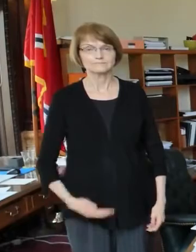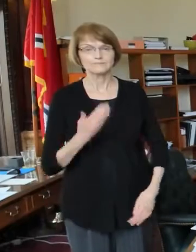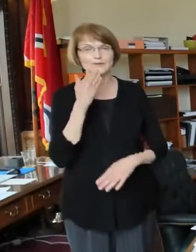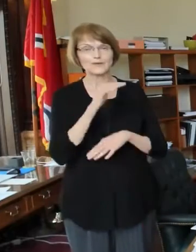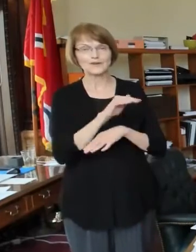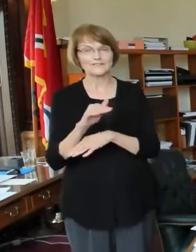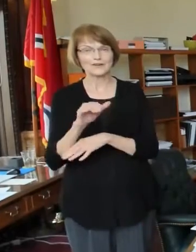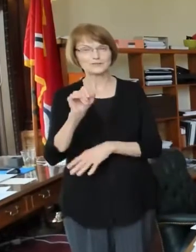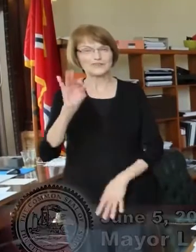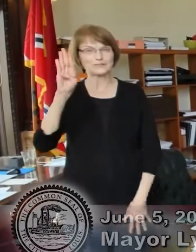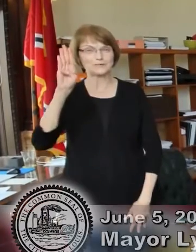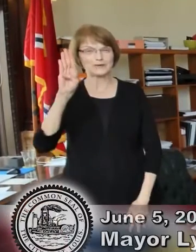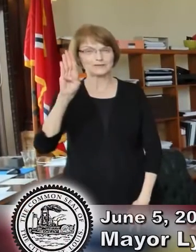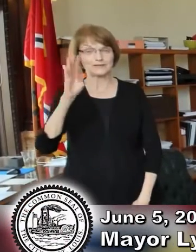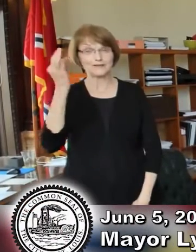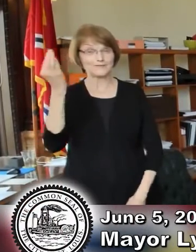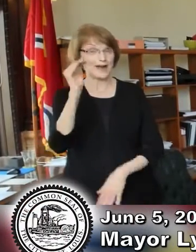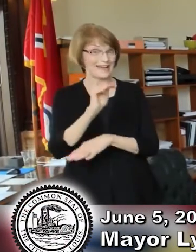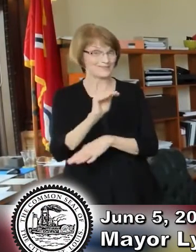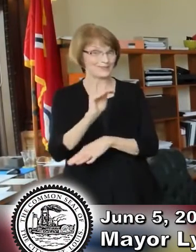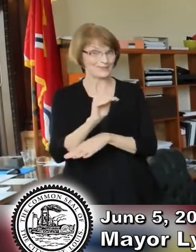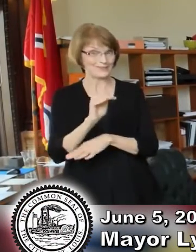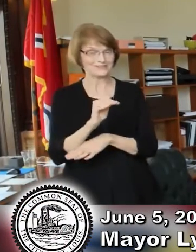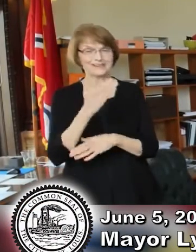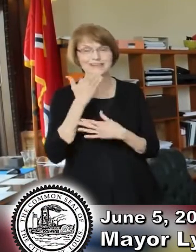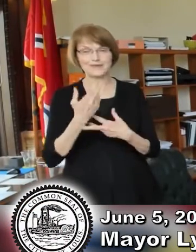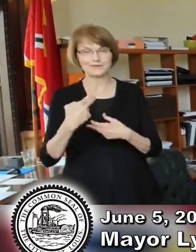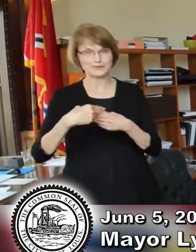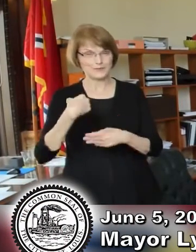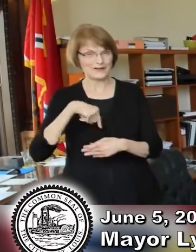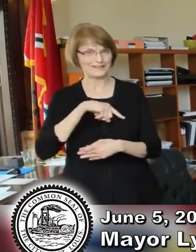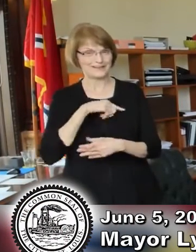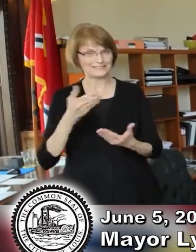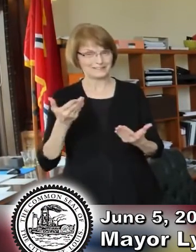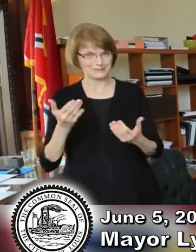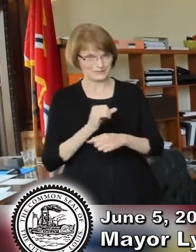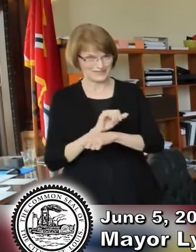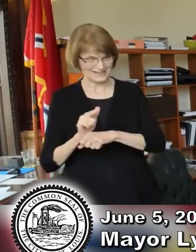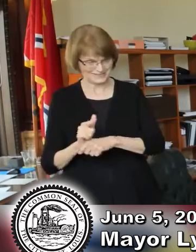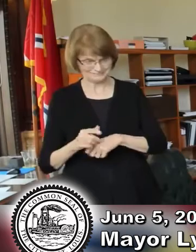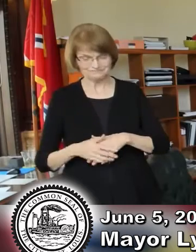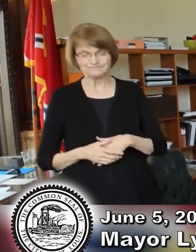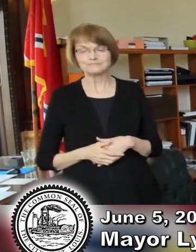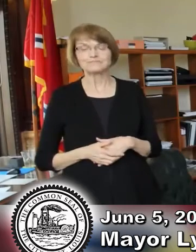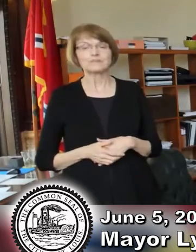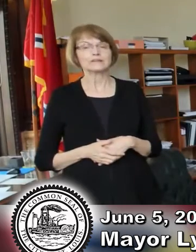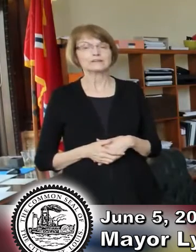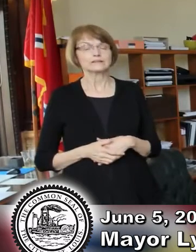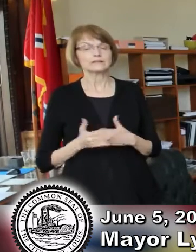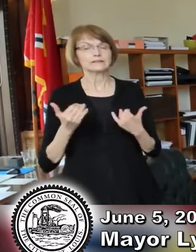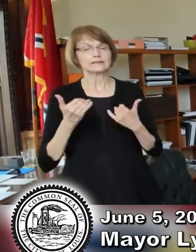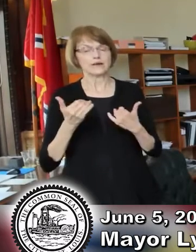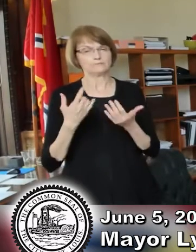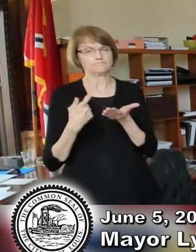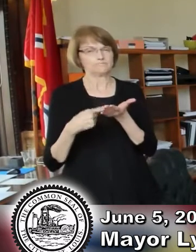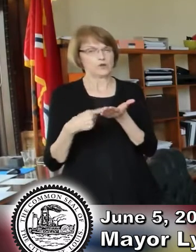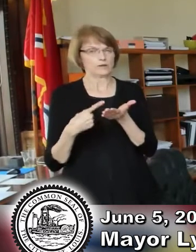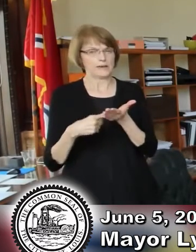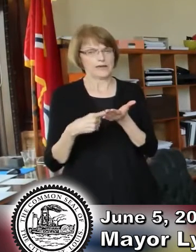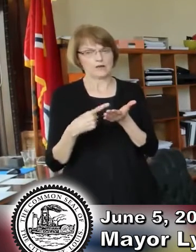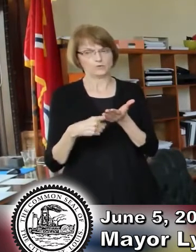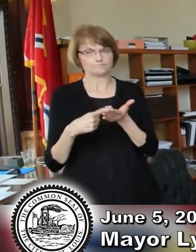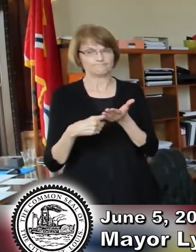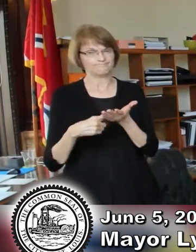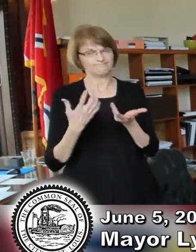Good afternoon, Facebook. It's Friday afternoon. Thanks for joining us here today. I'm going to talk a little bit here